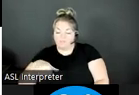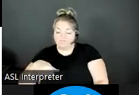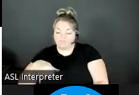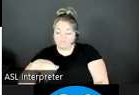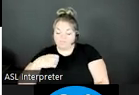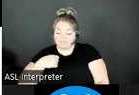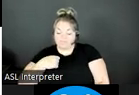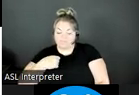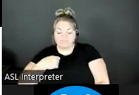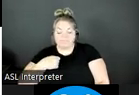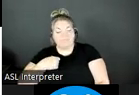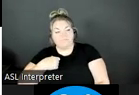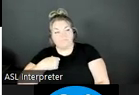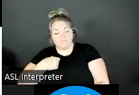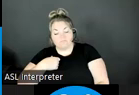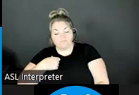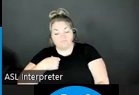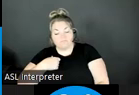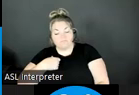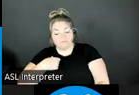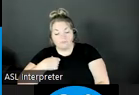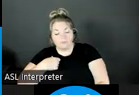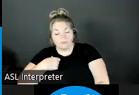what's the next?